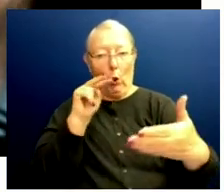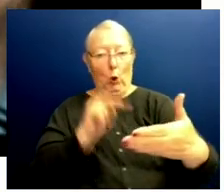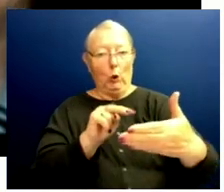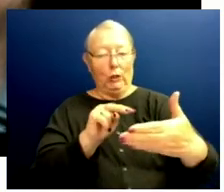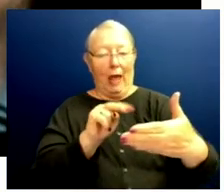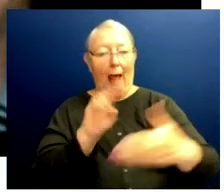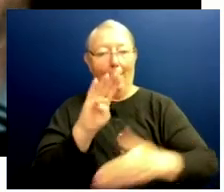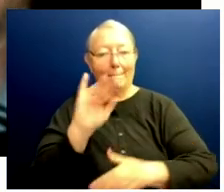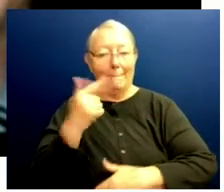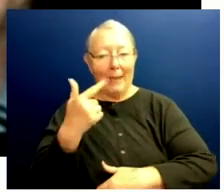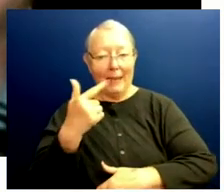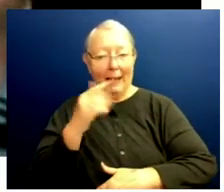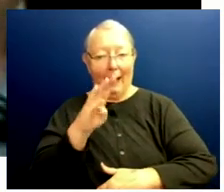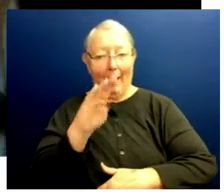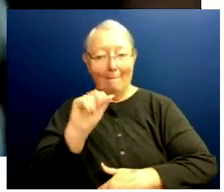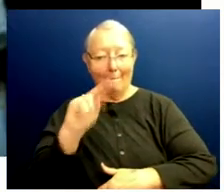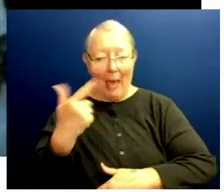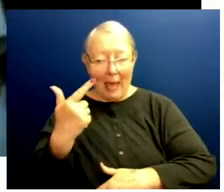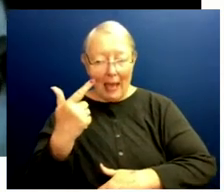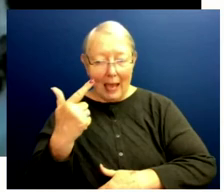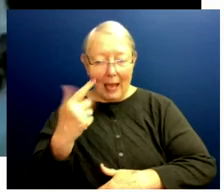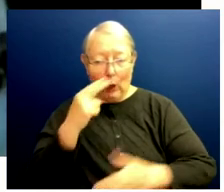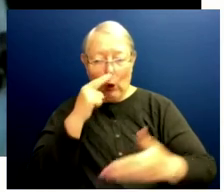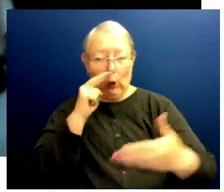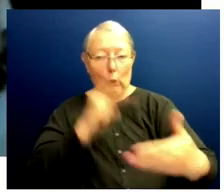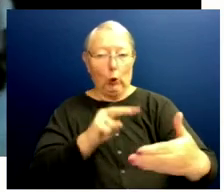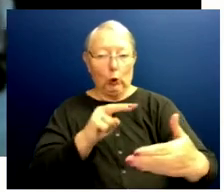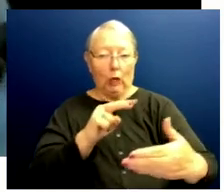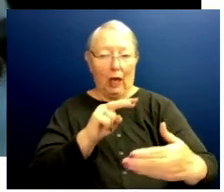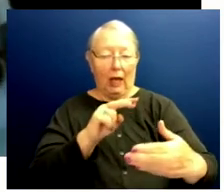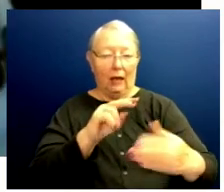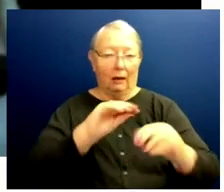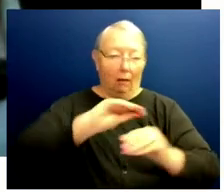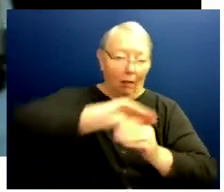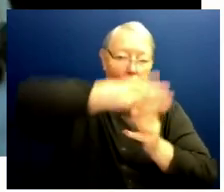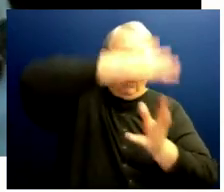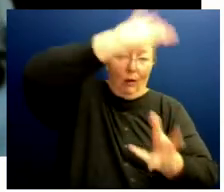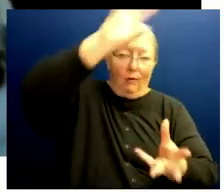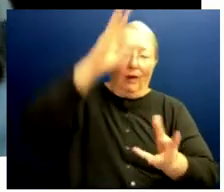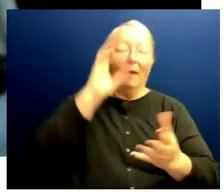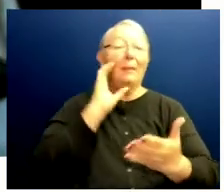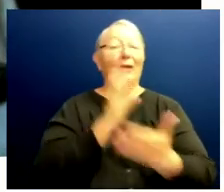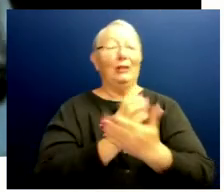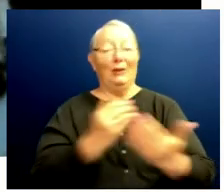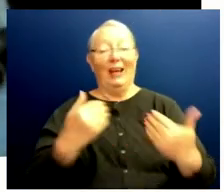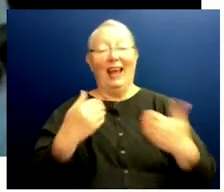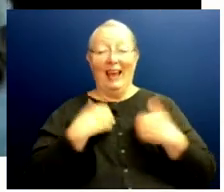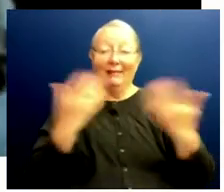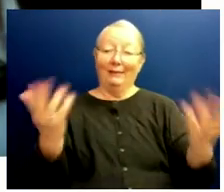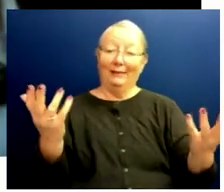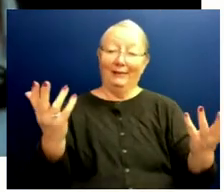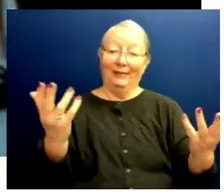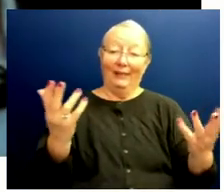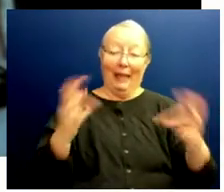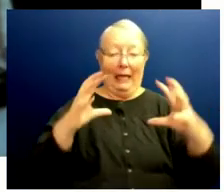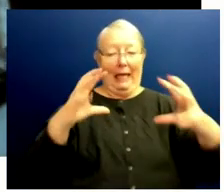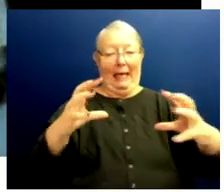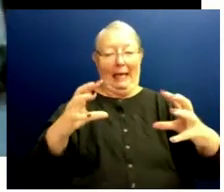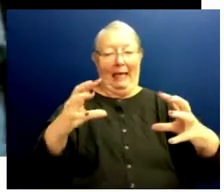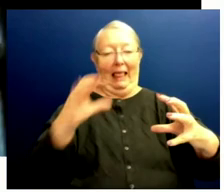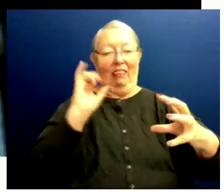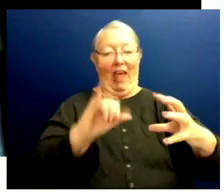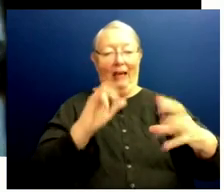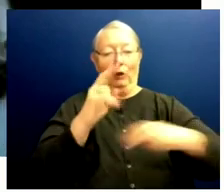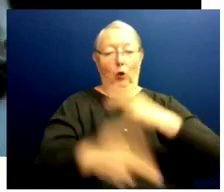Bang and the universe, because it looks like in your imaging that there's this, you know, there's a sphere that is the